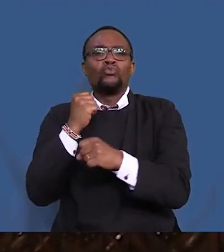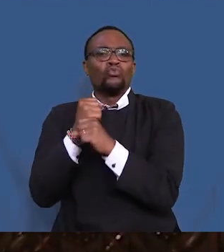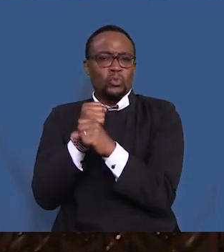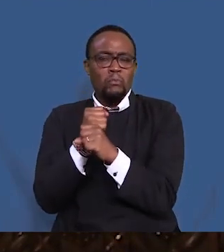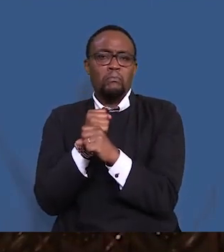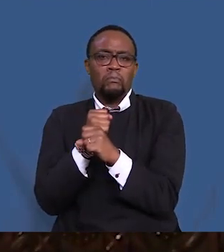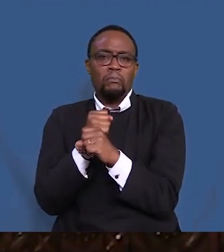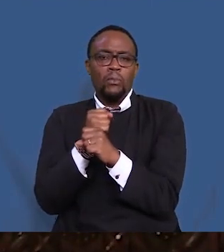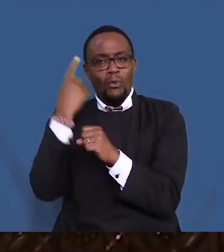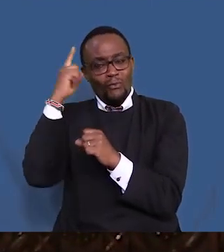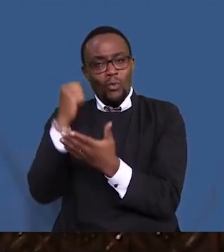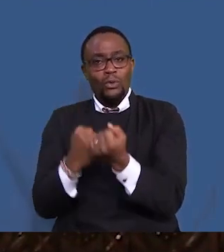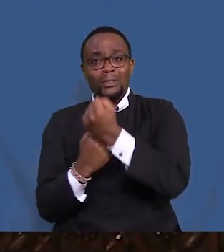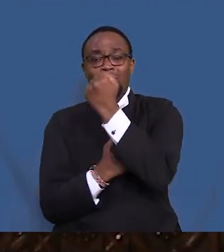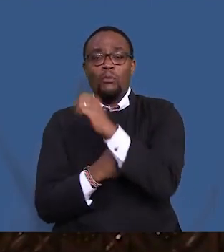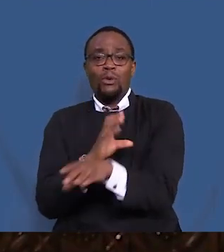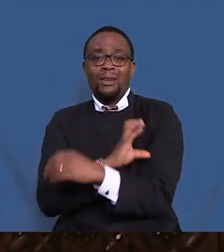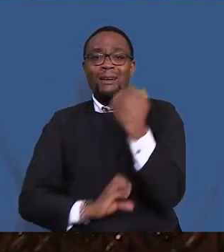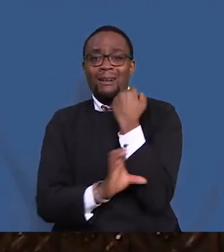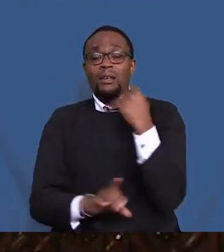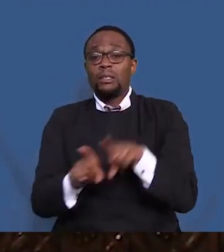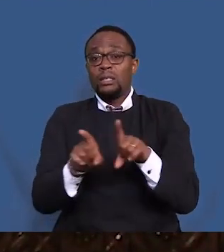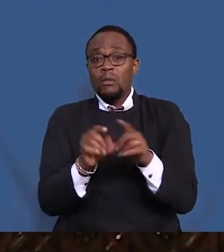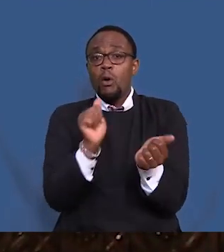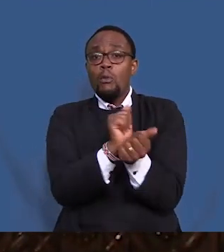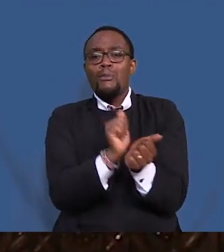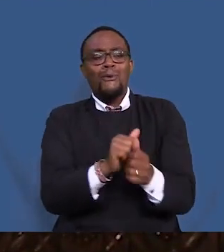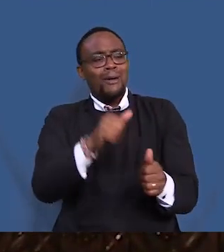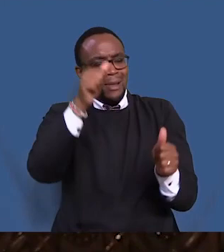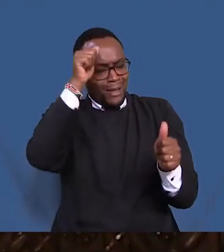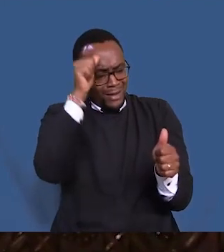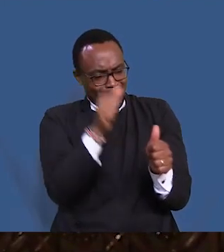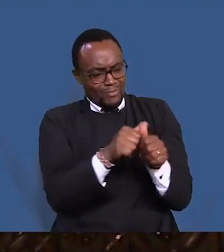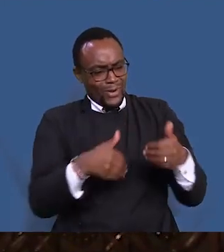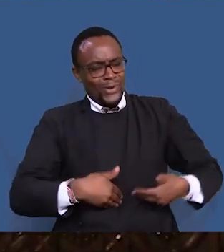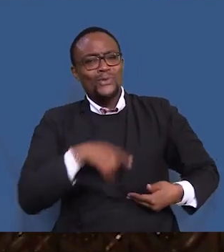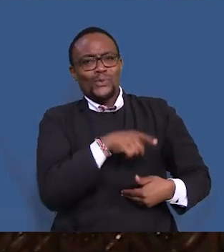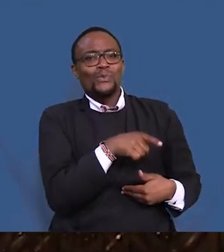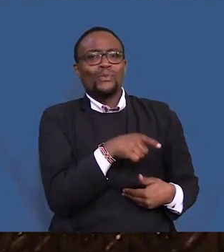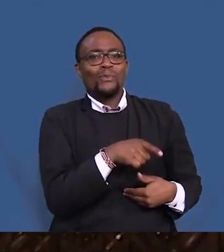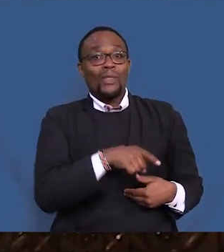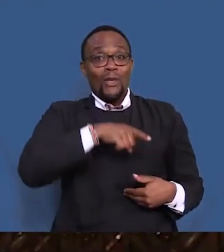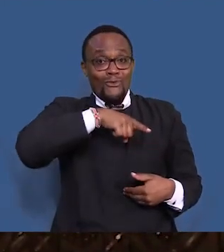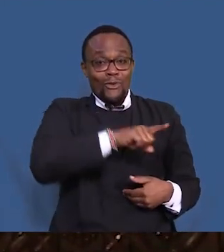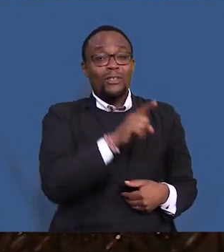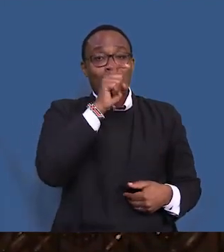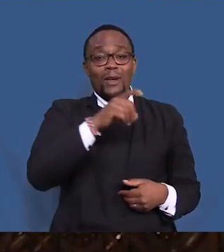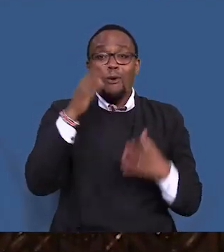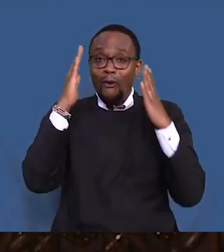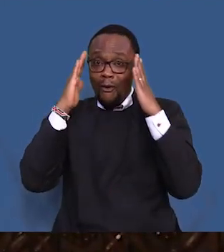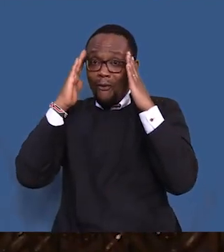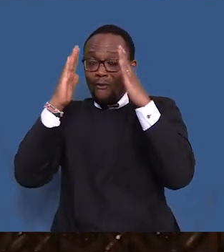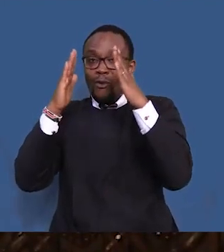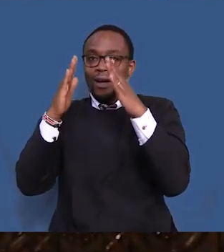country. And in the same way, Paul is reminding Timothy, hey, you're a soldier, and you owe your commitment to your